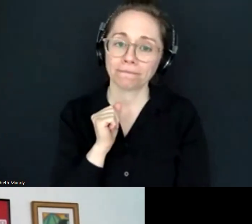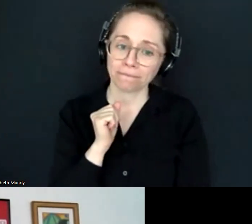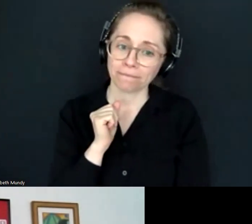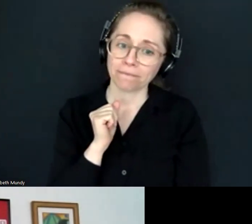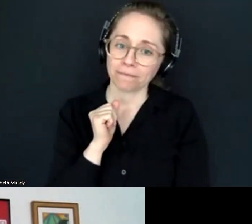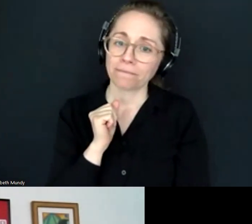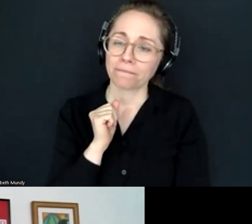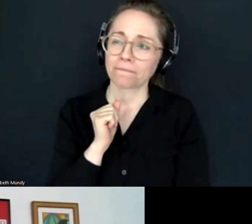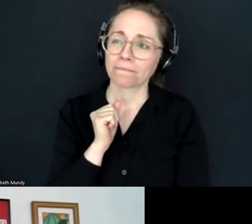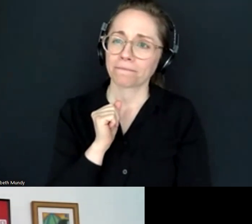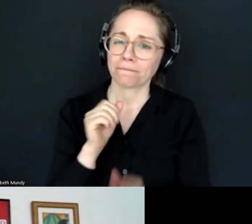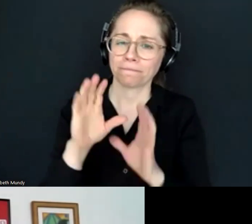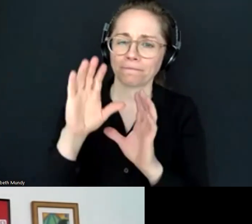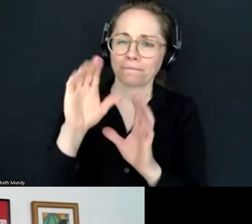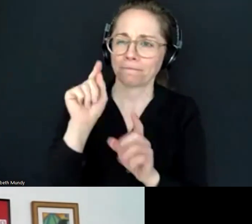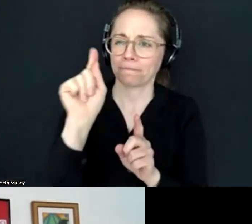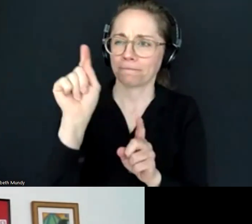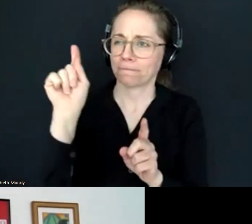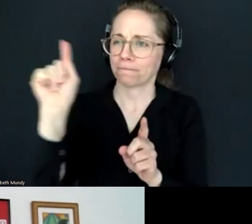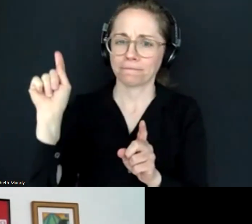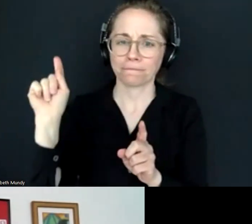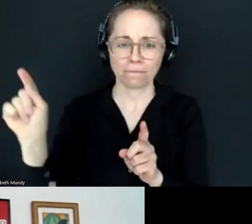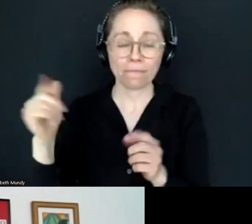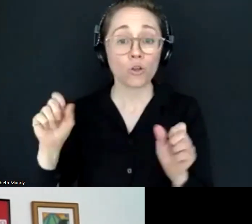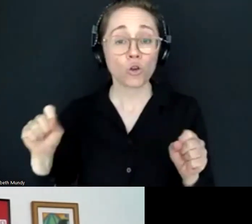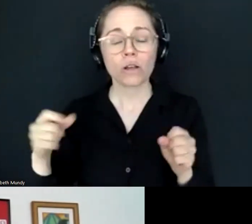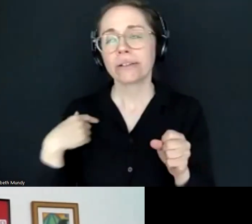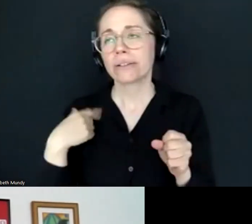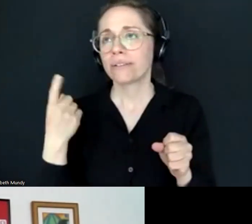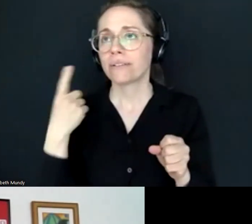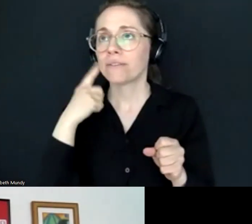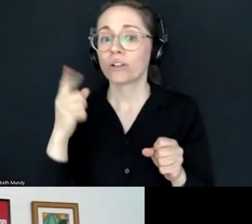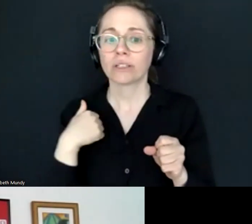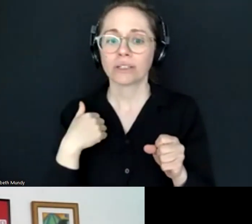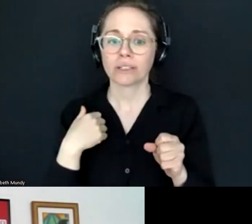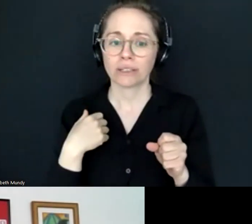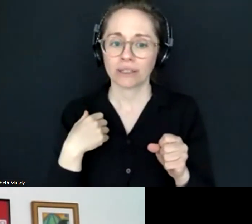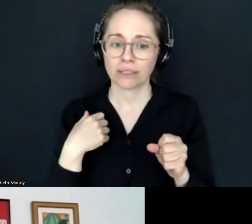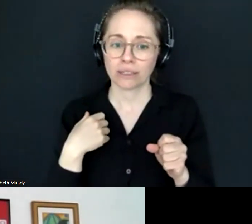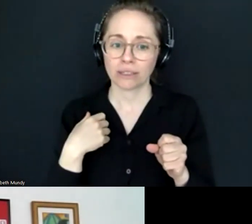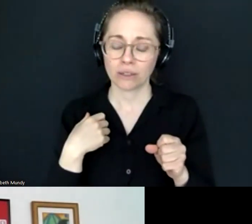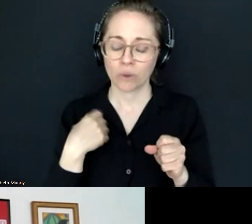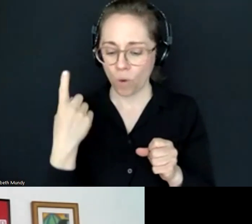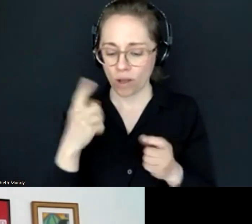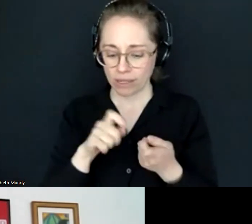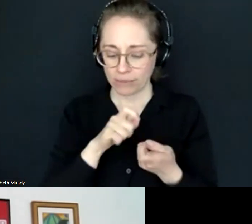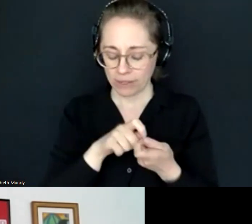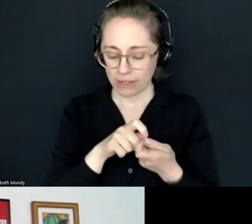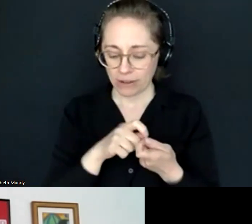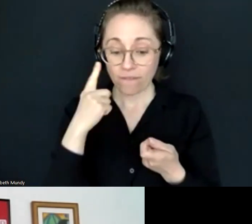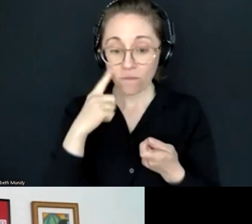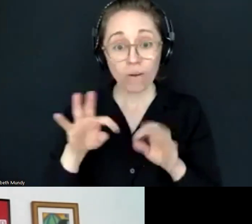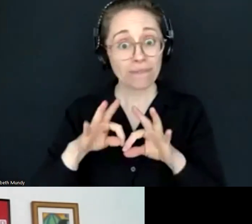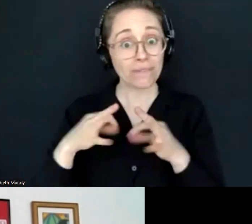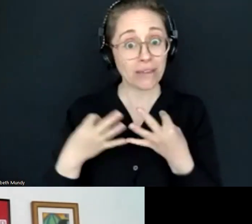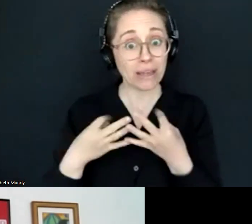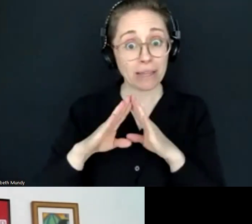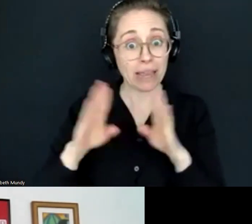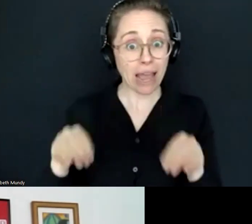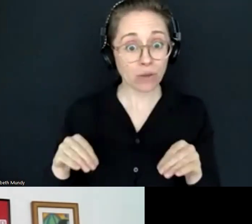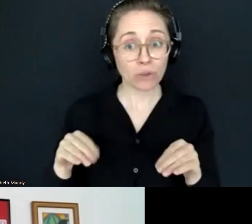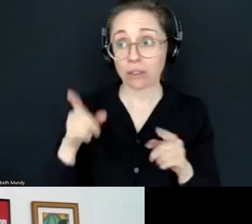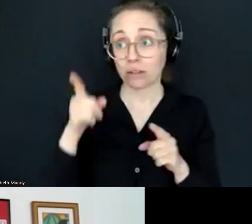pipelines that if they could be open, for instance, we have a supernova specifically for family housing, but we don't